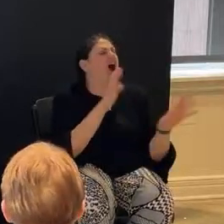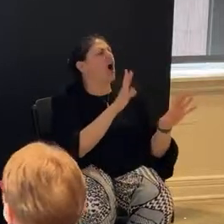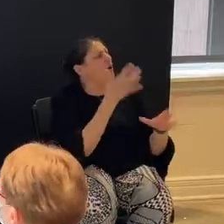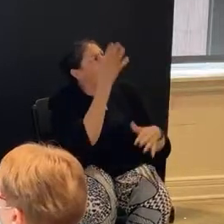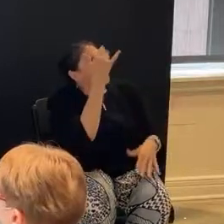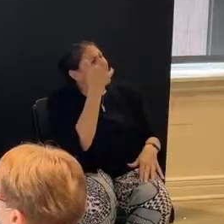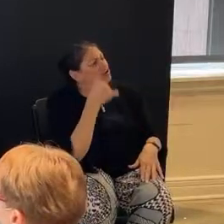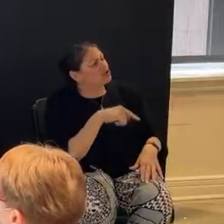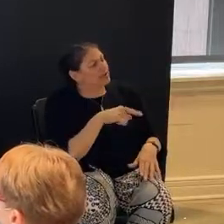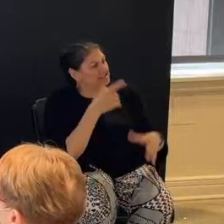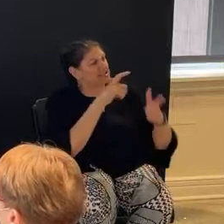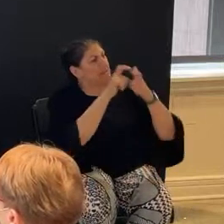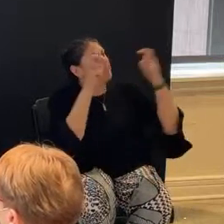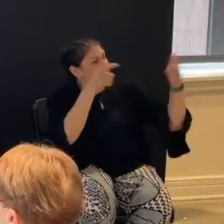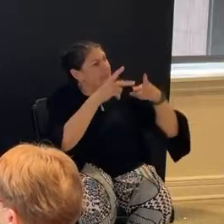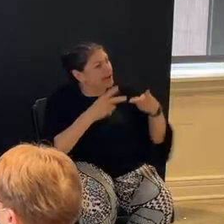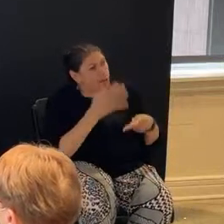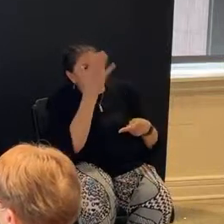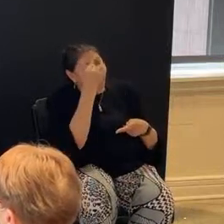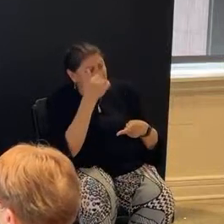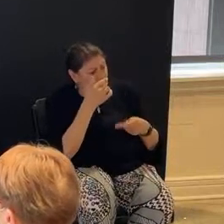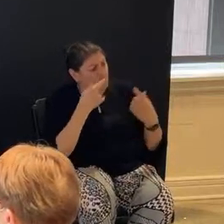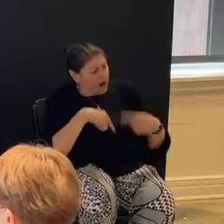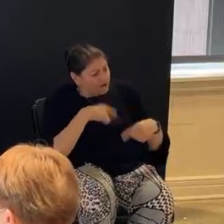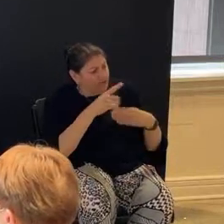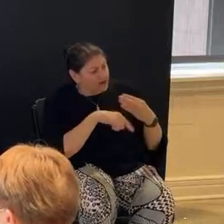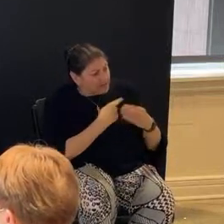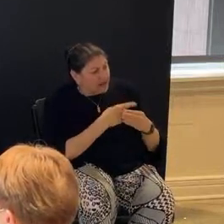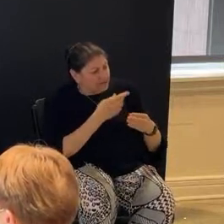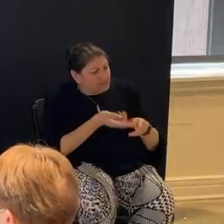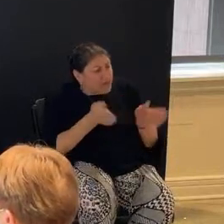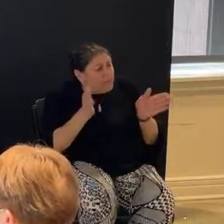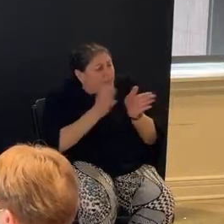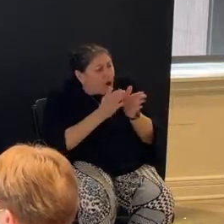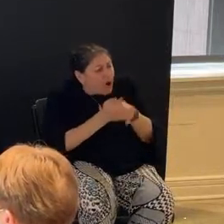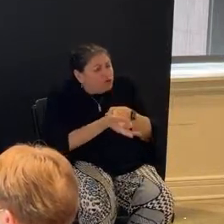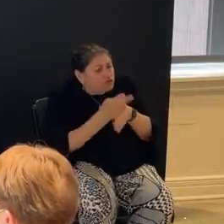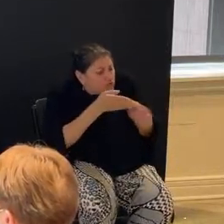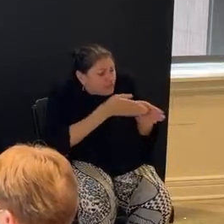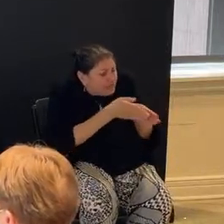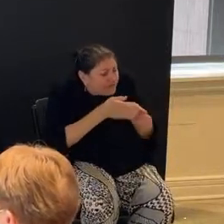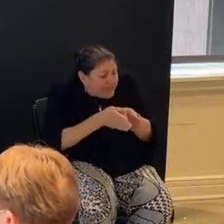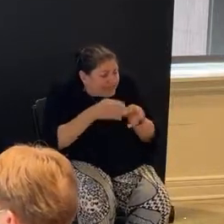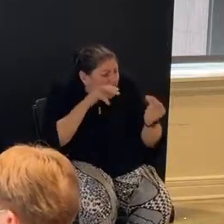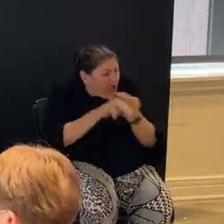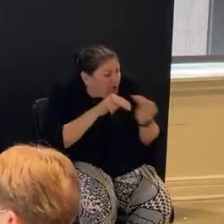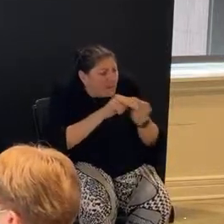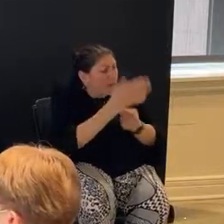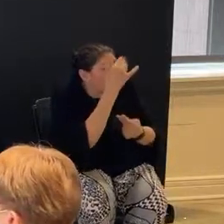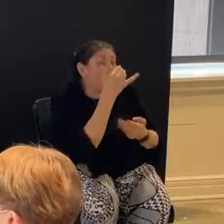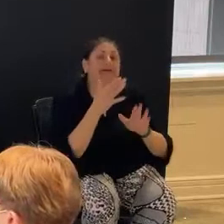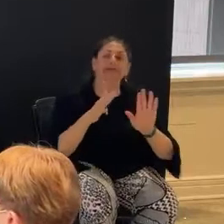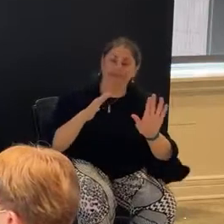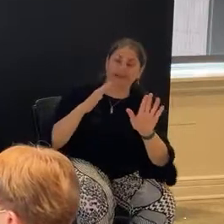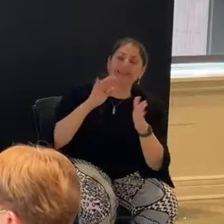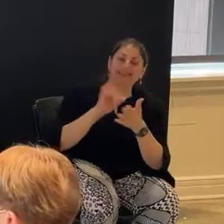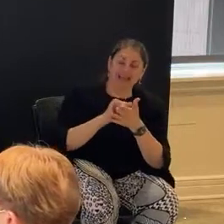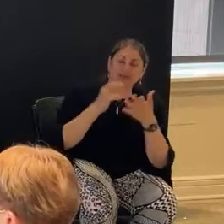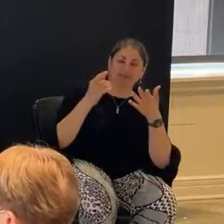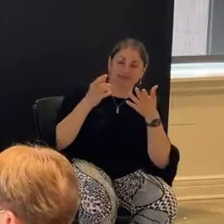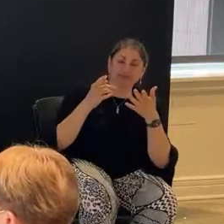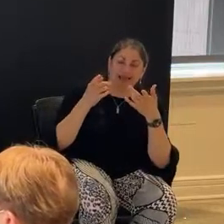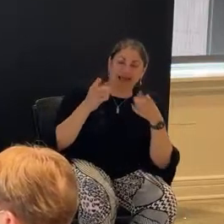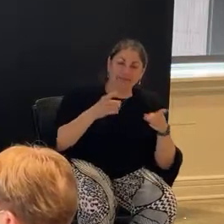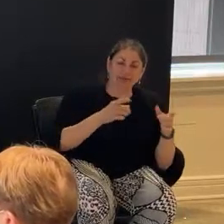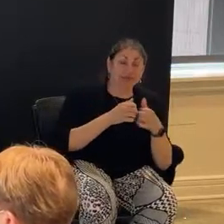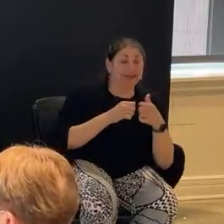kind of what happens is that, you know, as the years go by, you know, the sort of value landscape changes. Mm-hmm. And because a lot of the